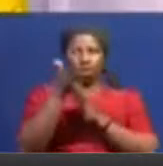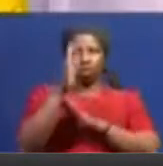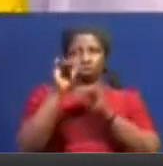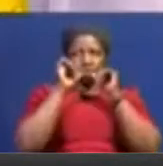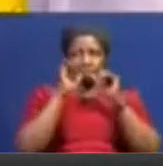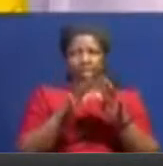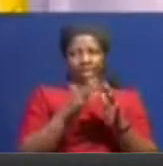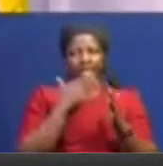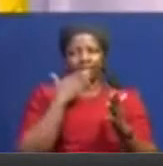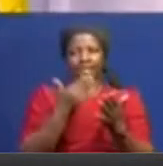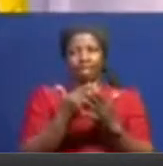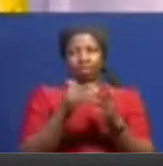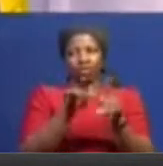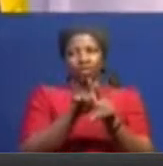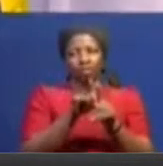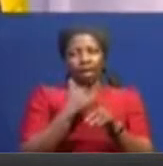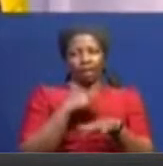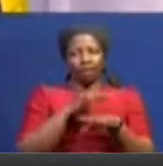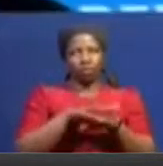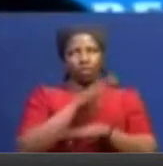and have a good afternoon. Thank you.